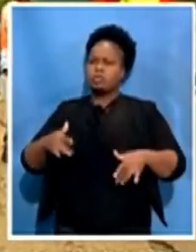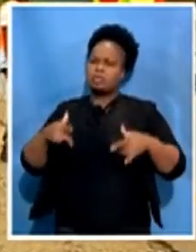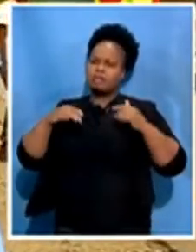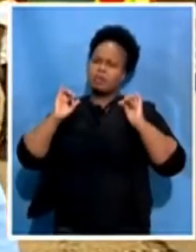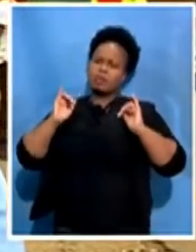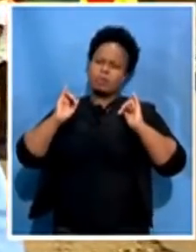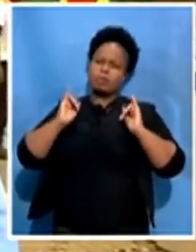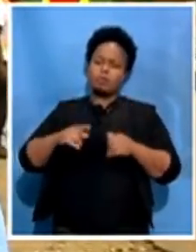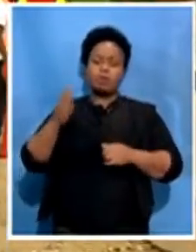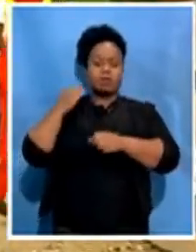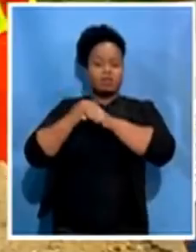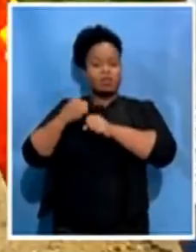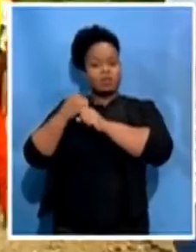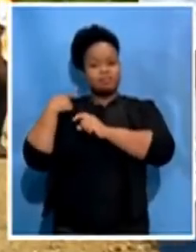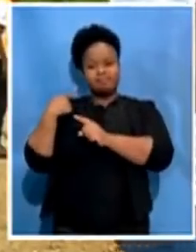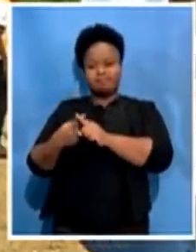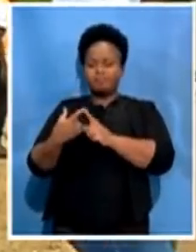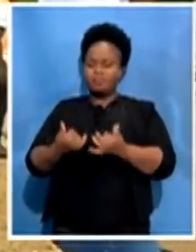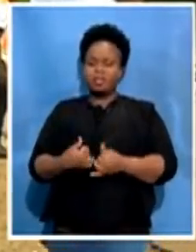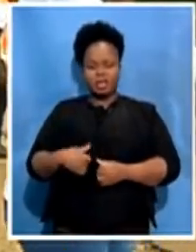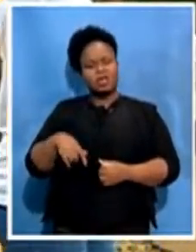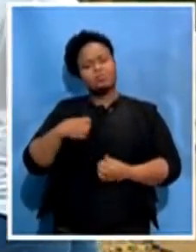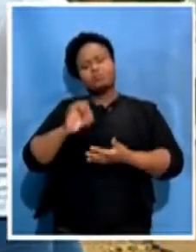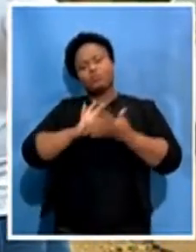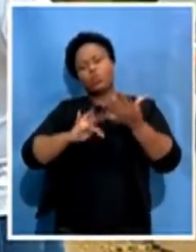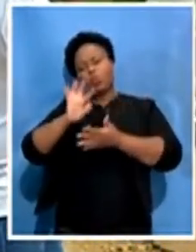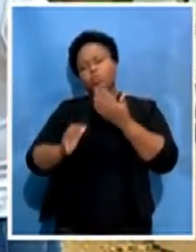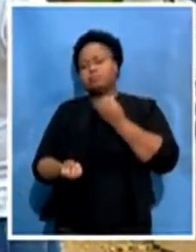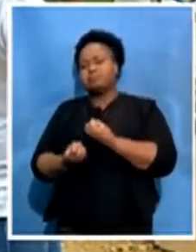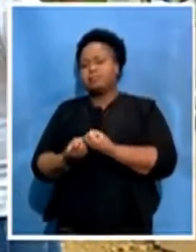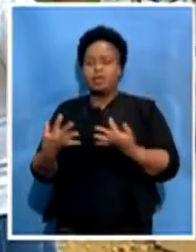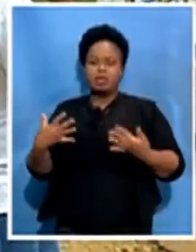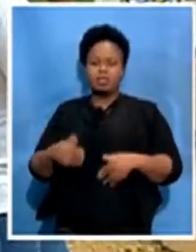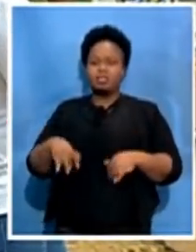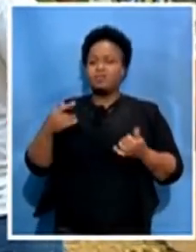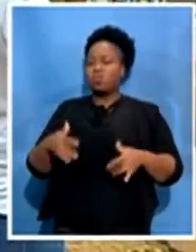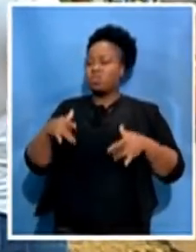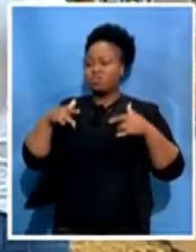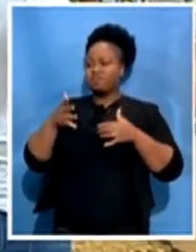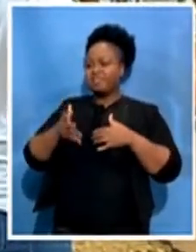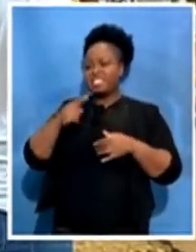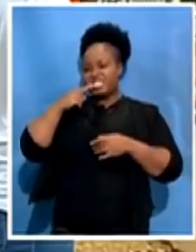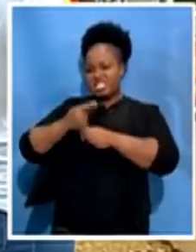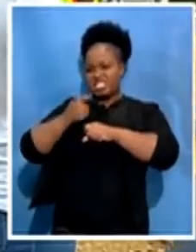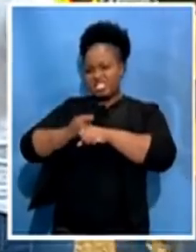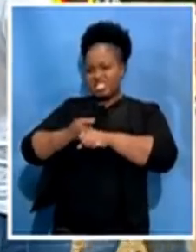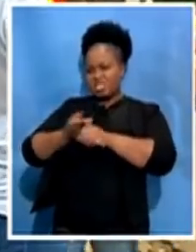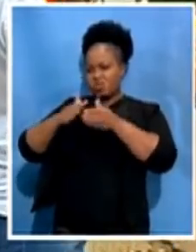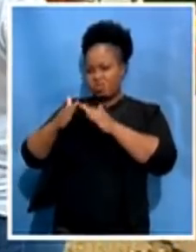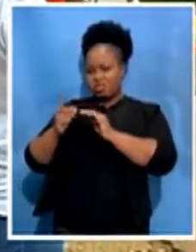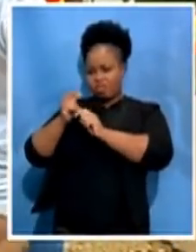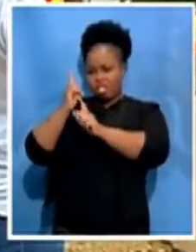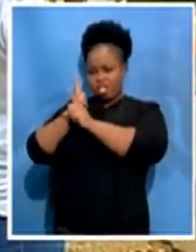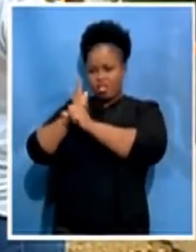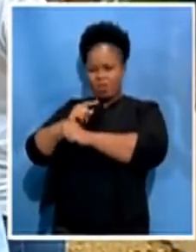we've done several stories at this informal settlement where workers told us about the state of the area that they live in, where they say